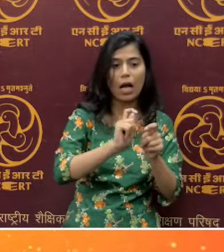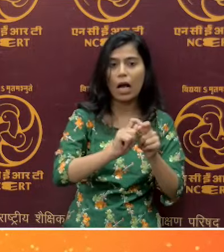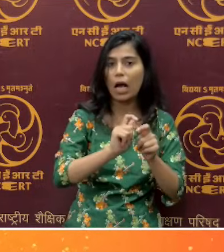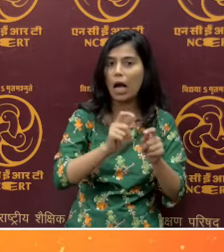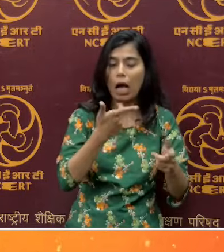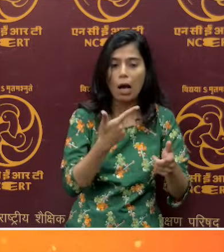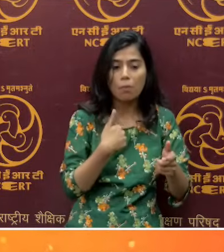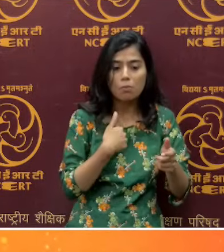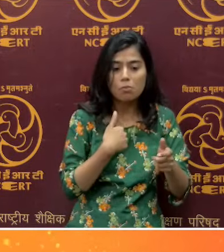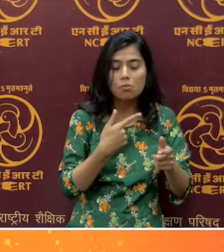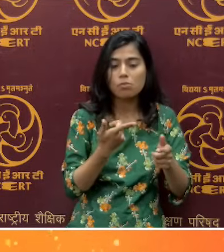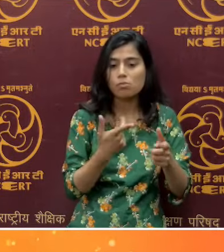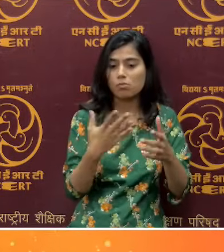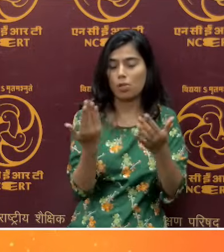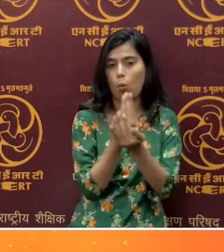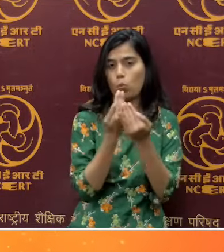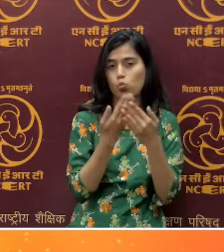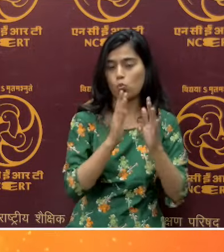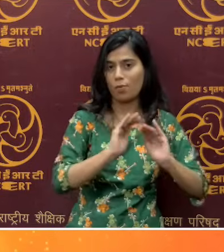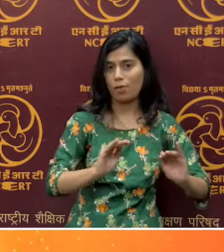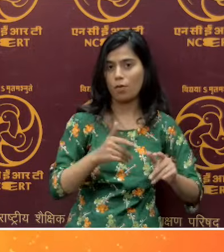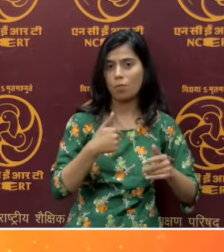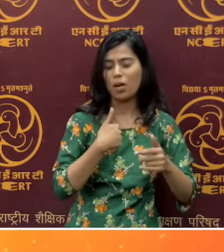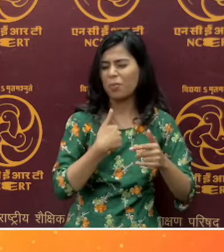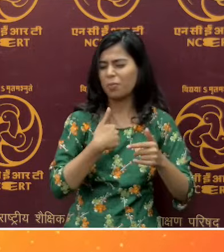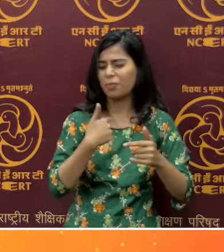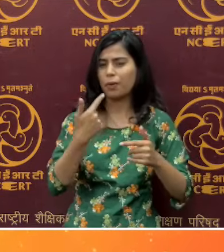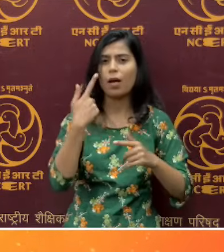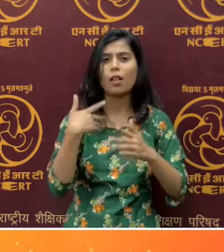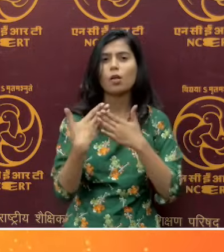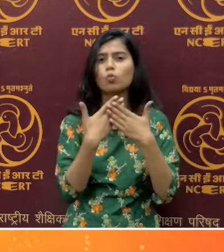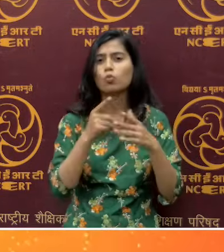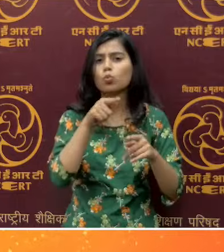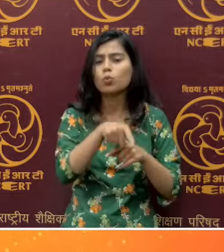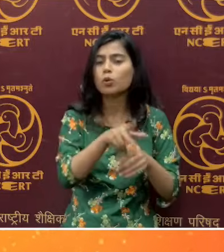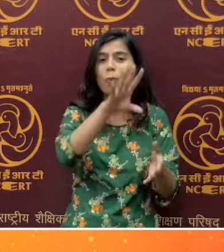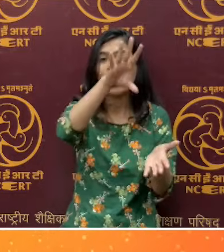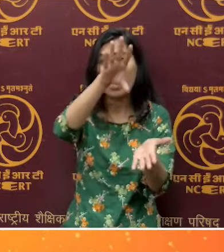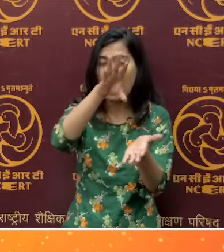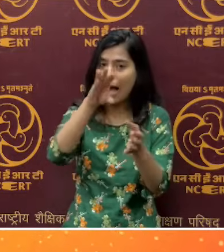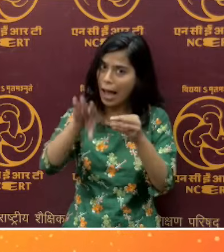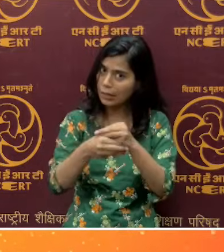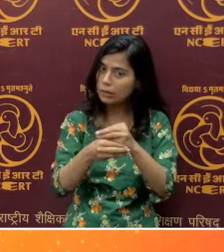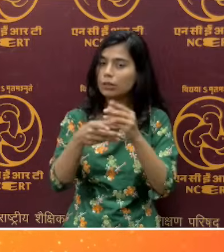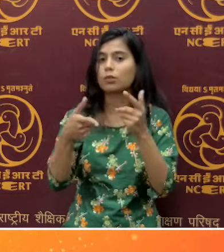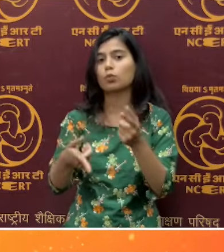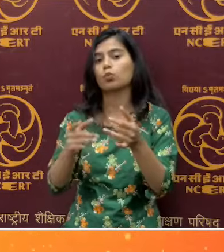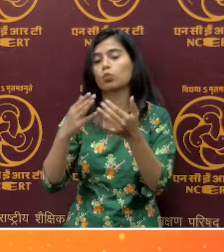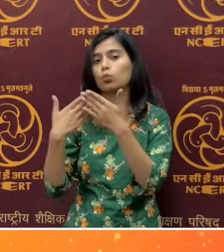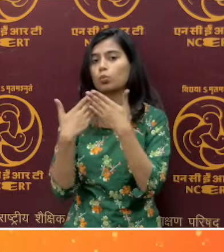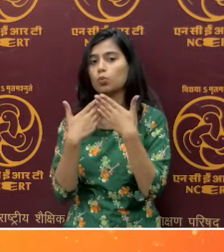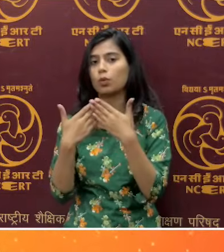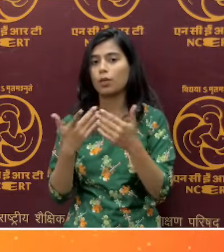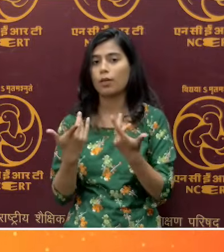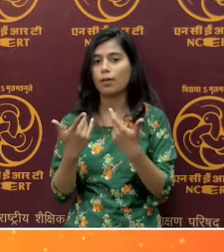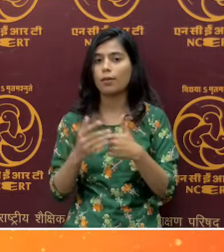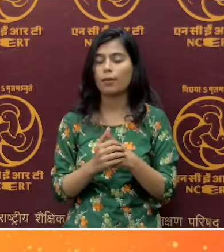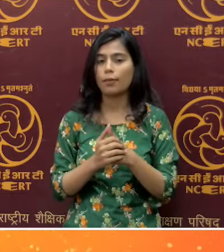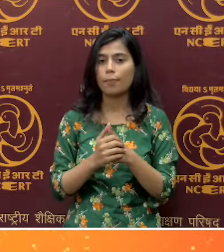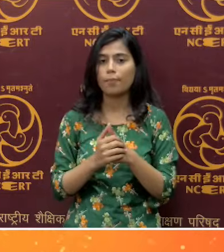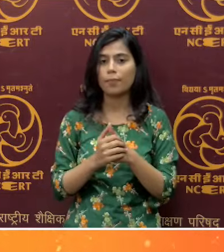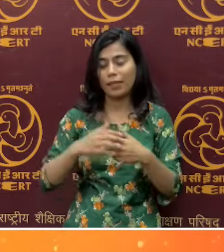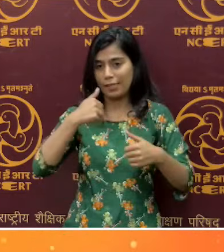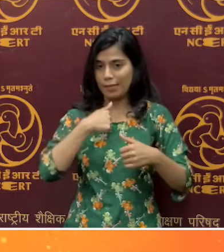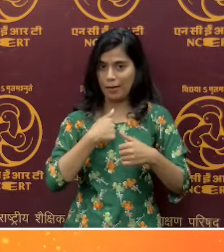Here my basic information is showing. When I click on a add school, here when I associated with